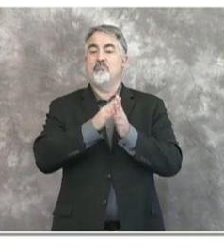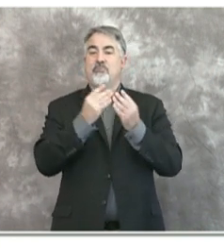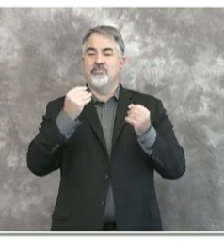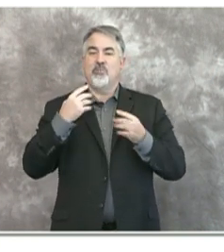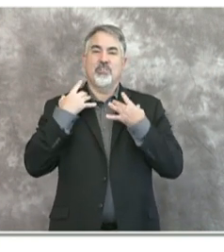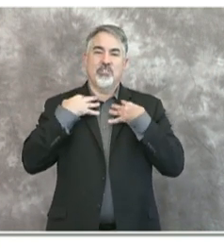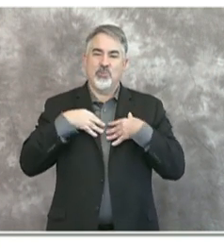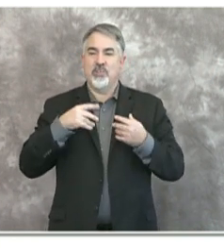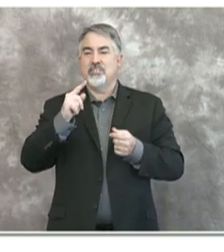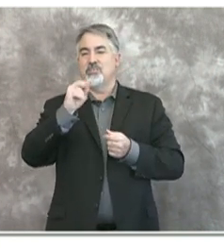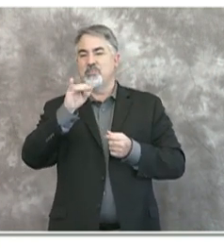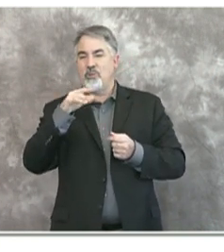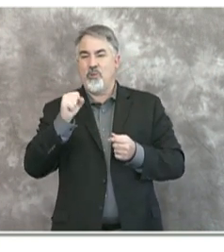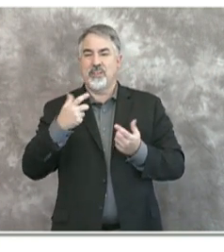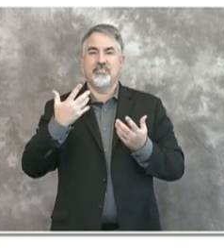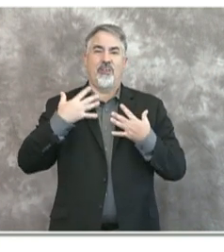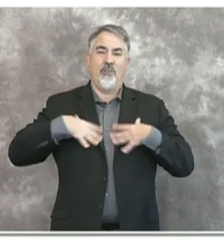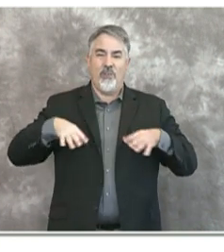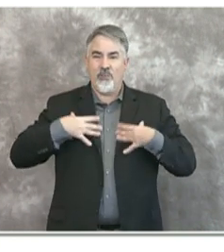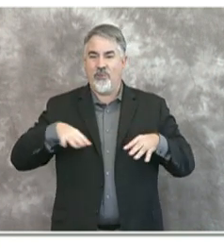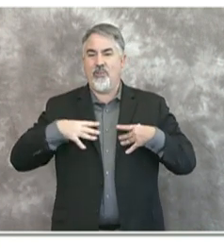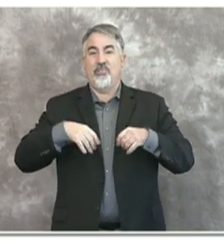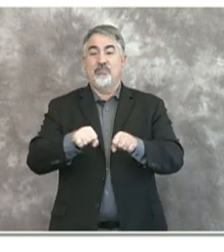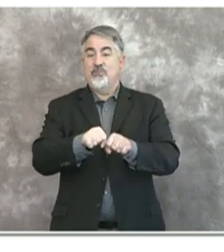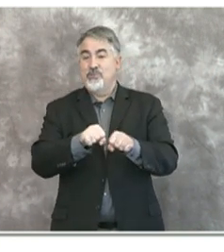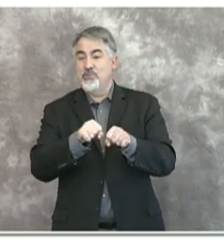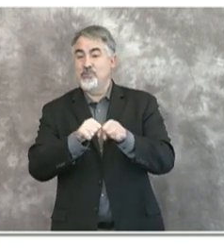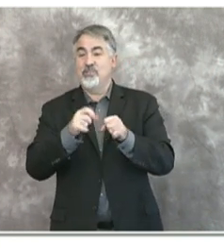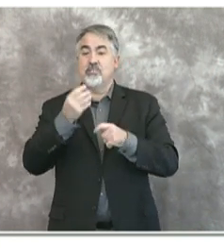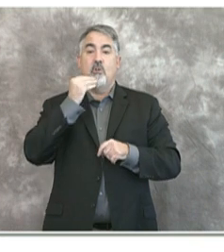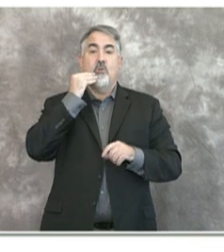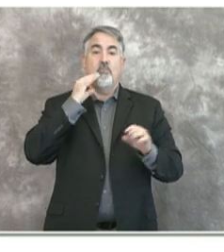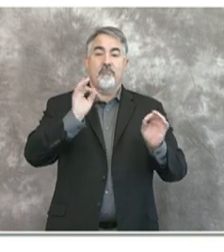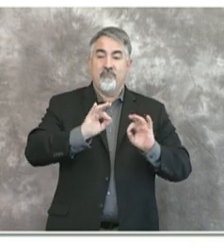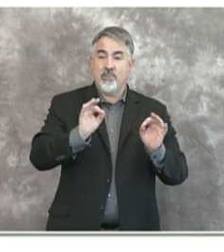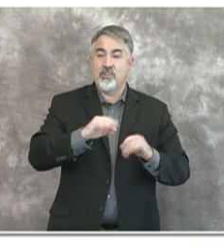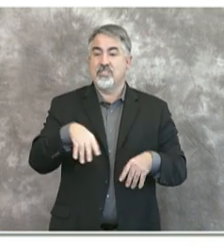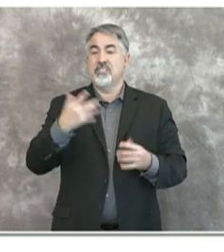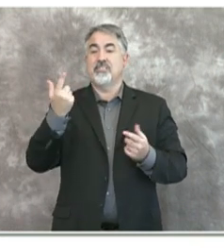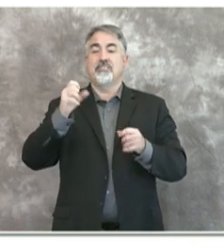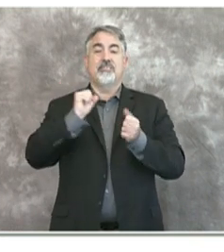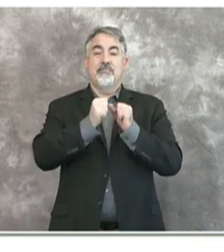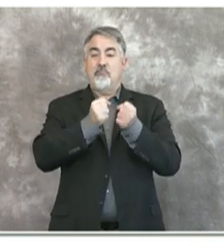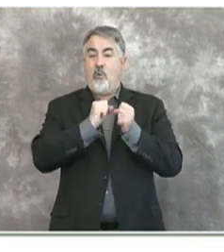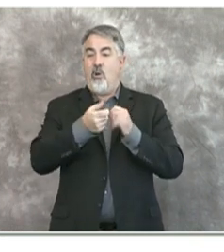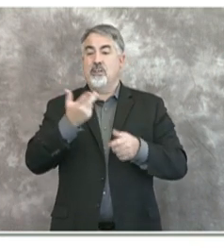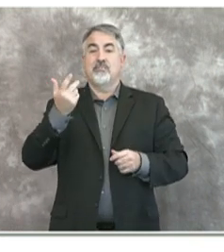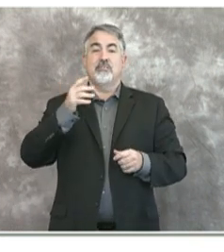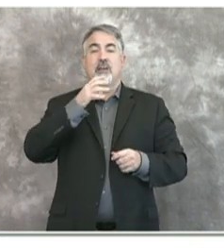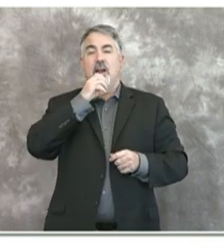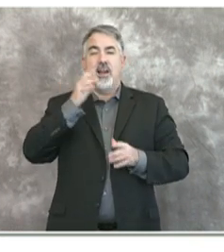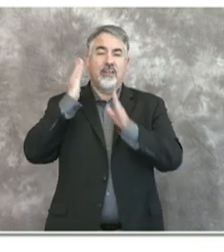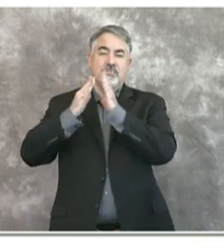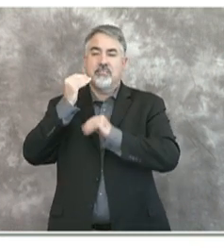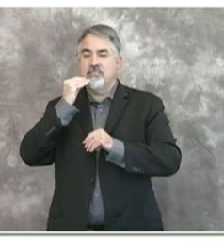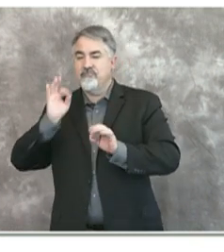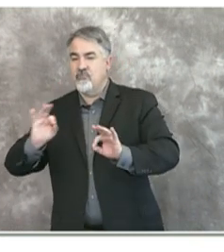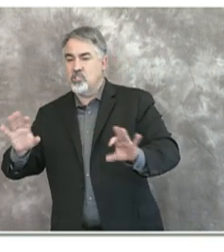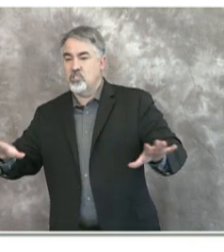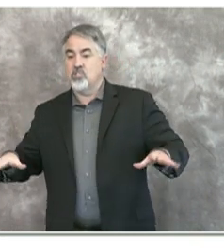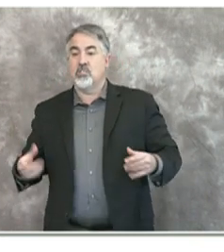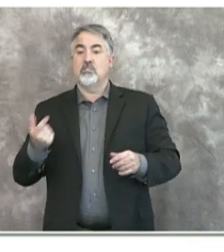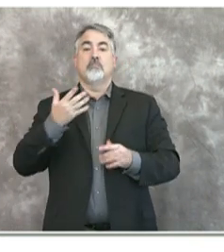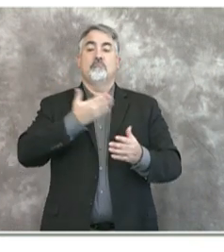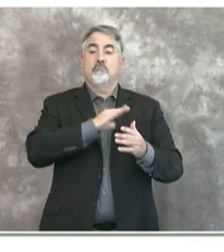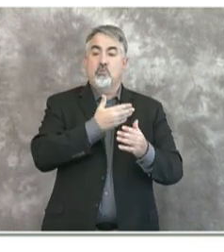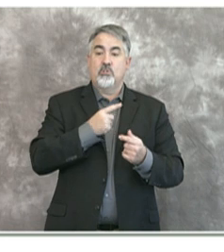stores, toy stores, clothing stores, shoe stores, home and furnishings, sporting goods, antique, music stores, and florists. These